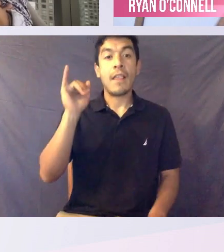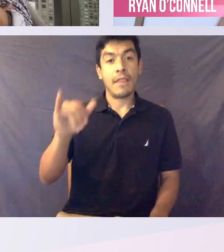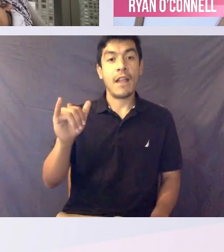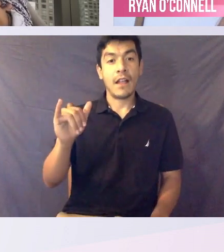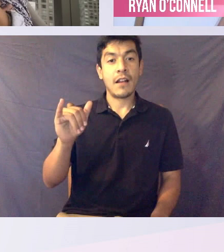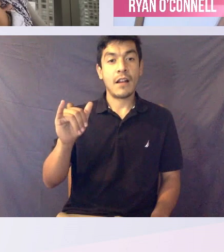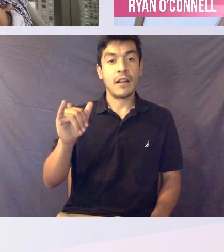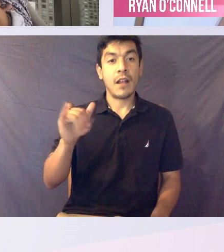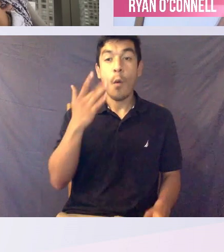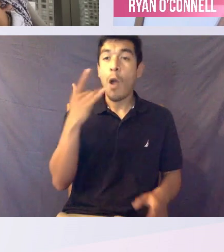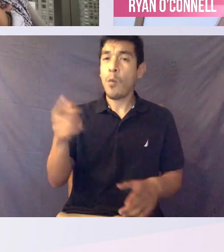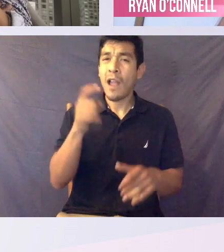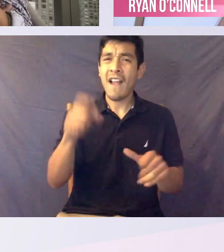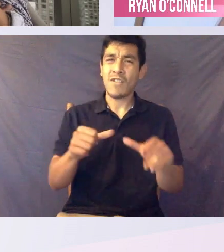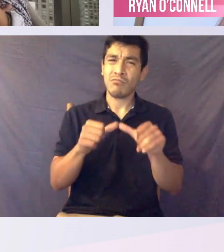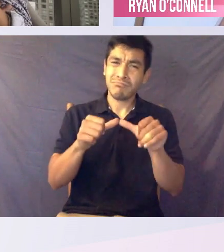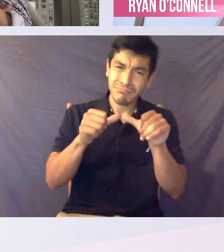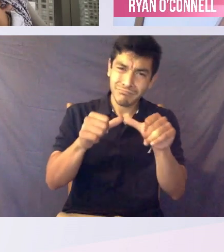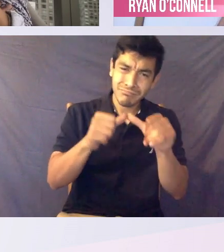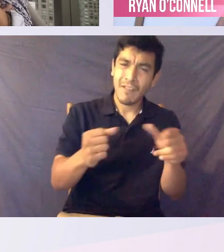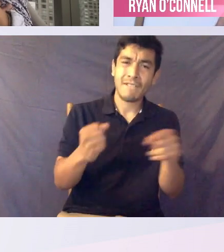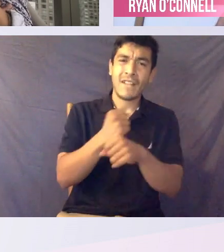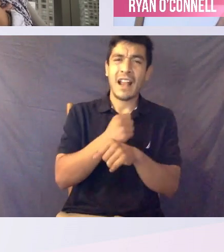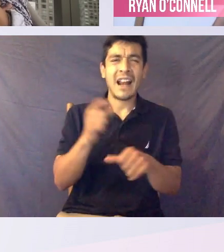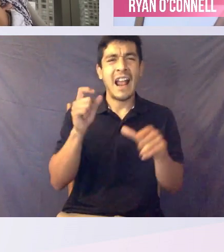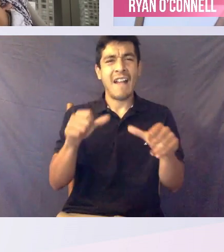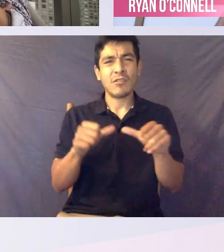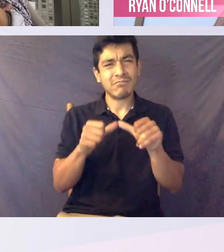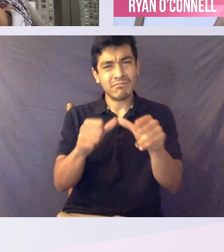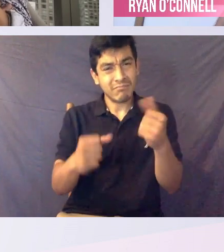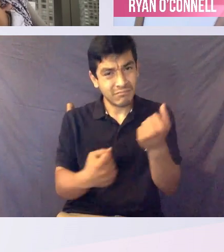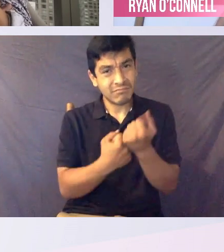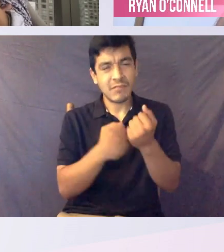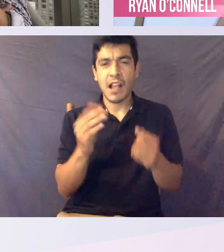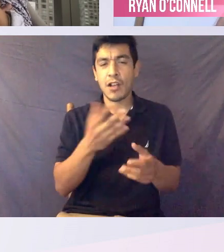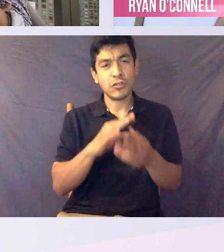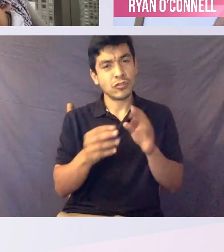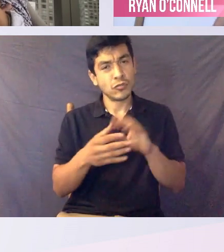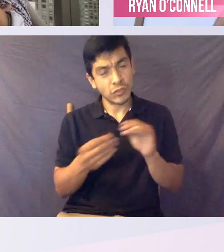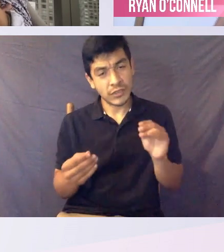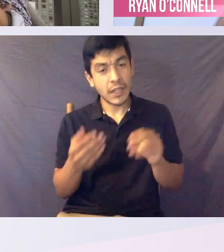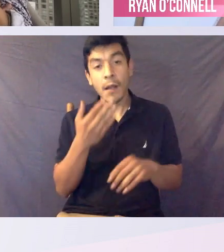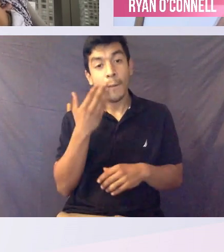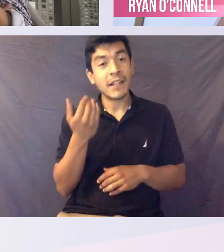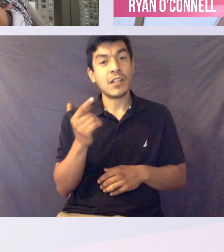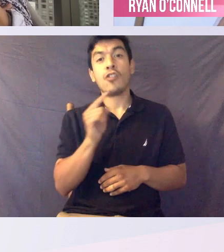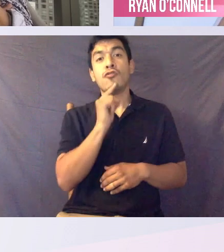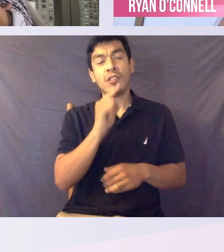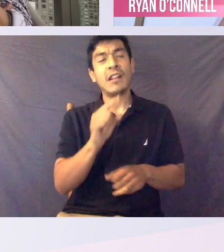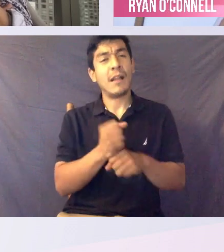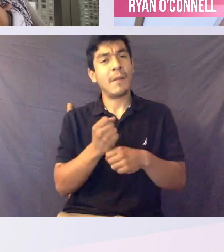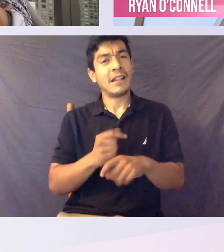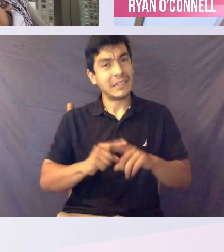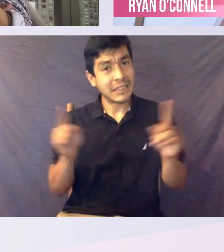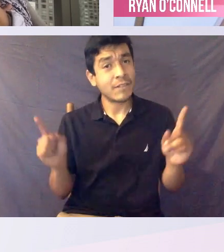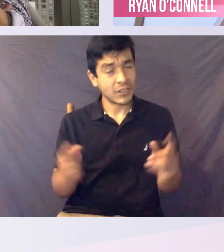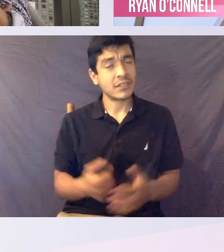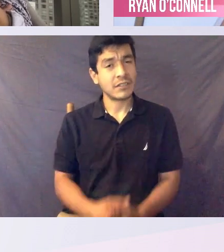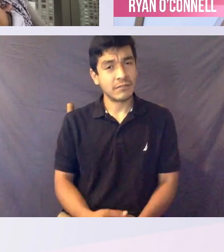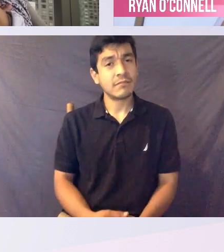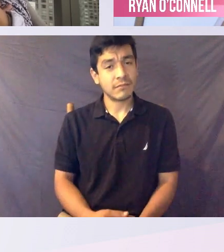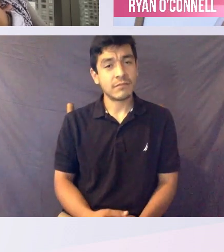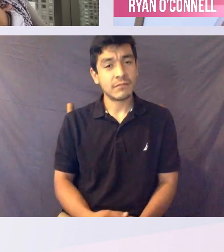that's why we have to keep speaking up and have to be so diligent about the stories we tell now, because it really does make a difference.